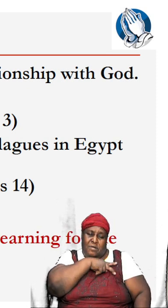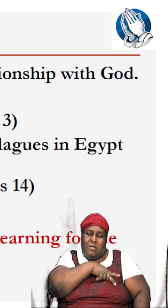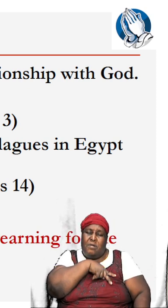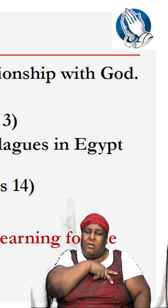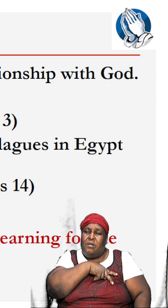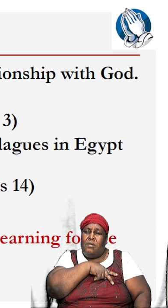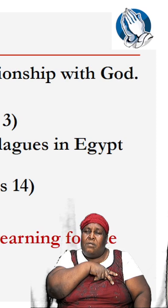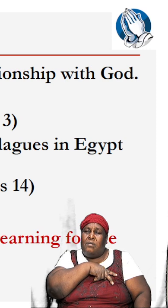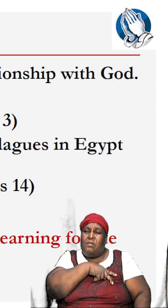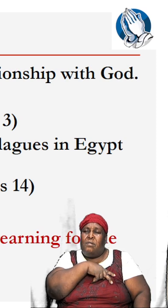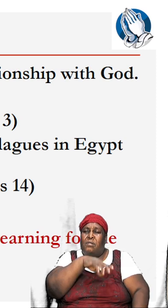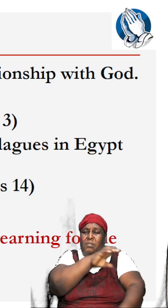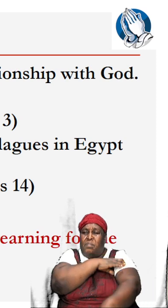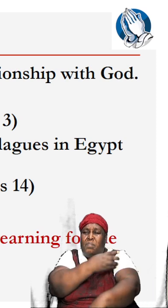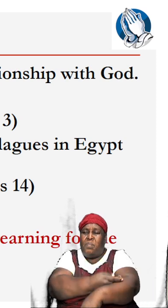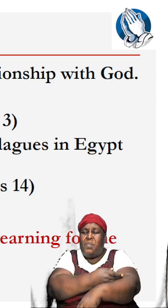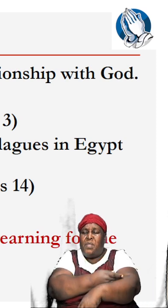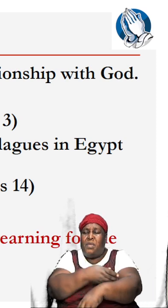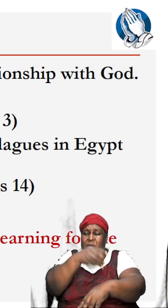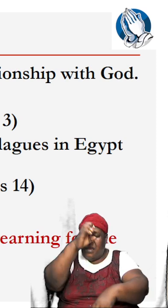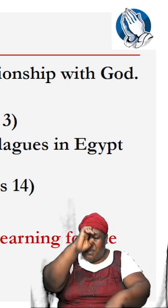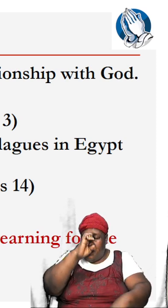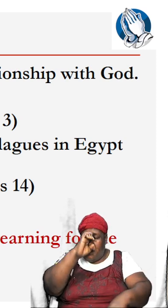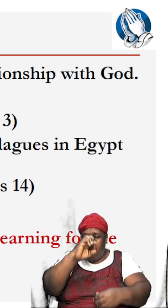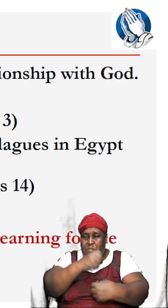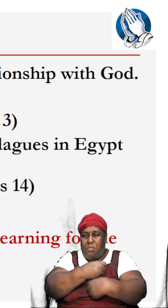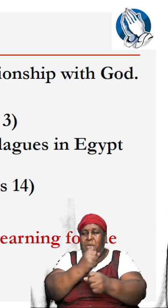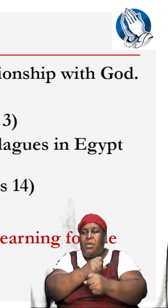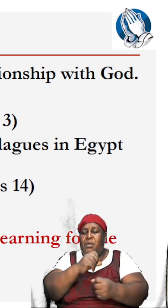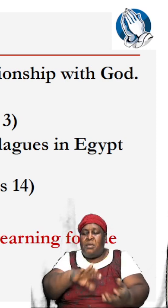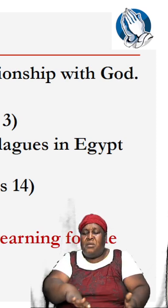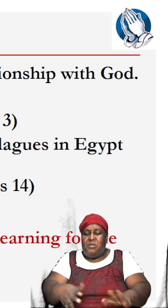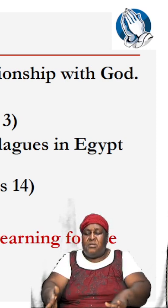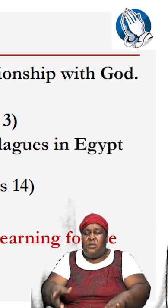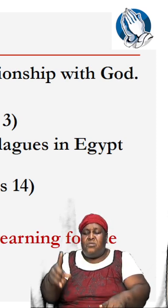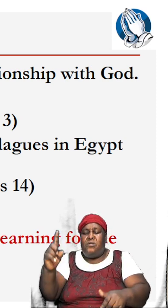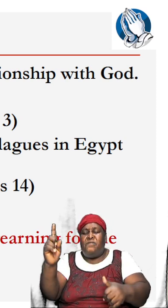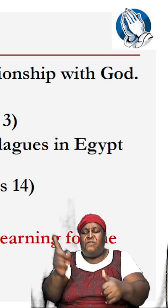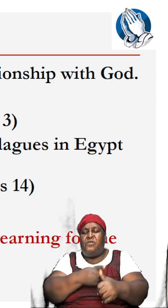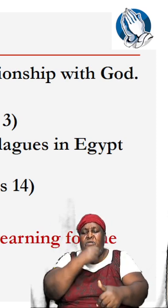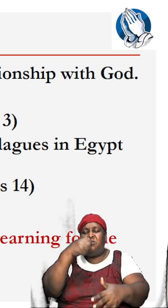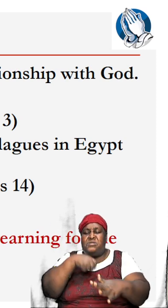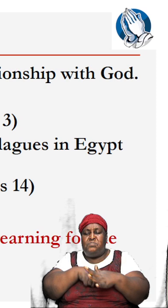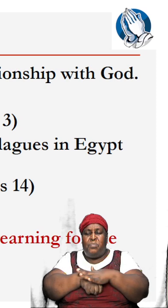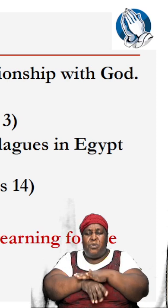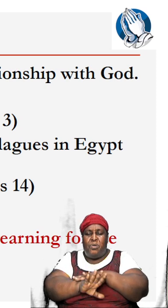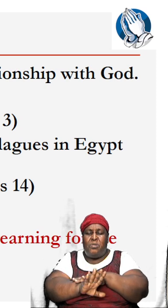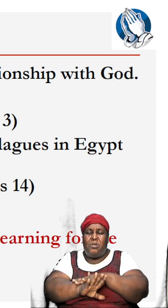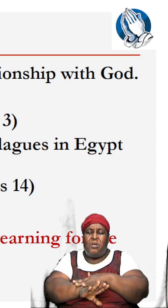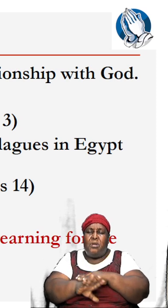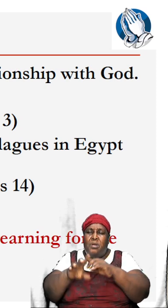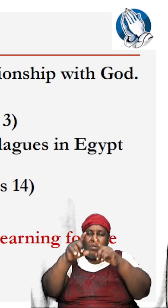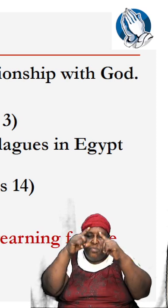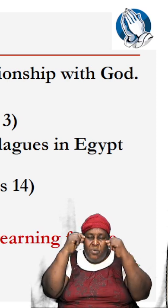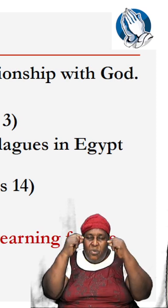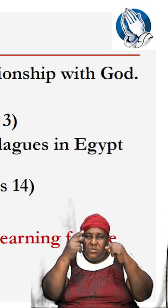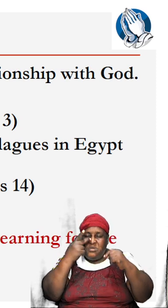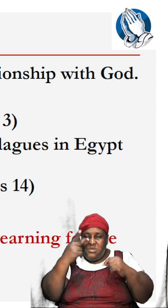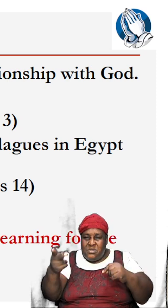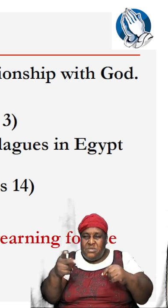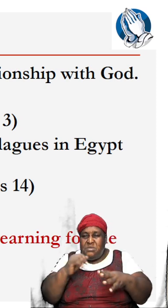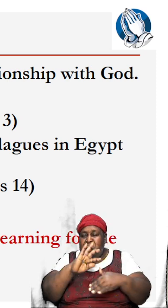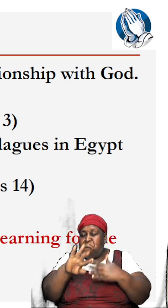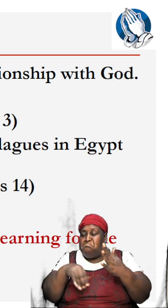ultimate power of Egypt, by causing death to the firstborn. And Moses saw all of this